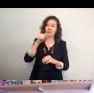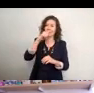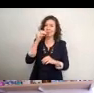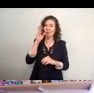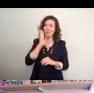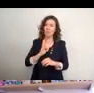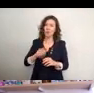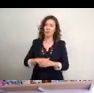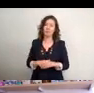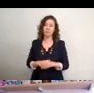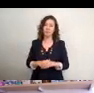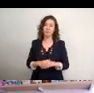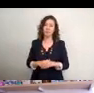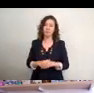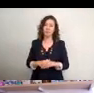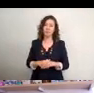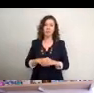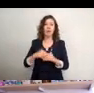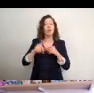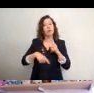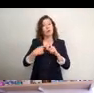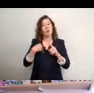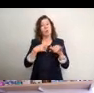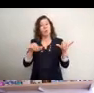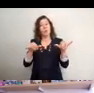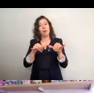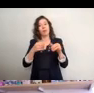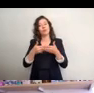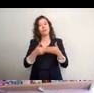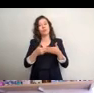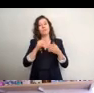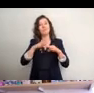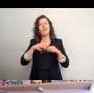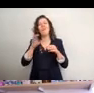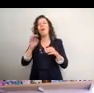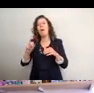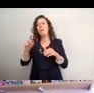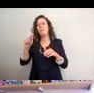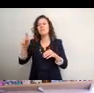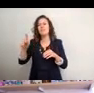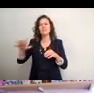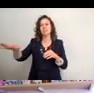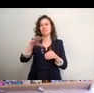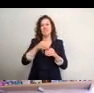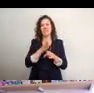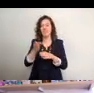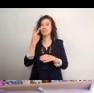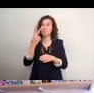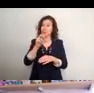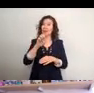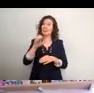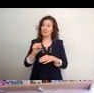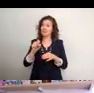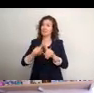So when we measure infants on commonly used tasks within the field, we do see that SES differences emerge